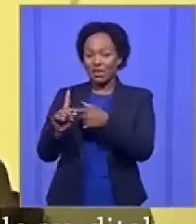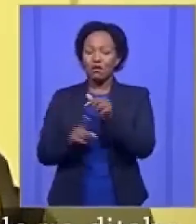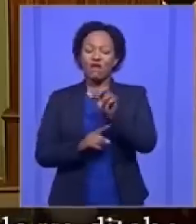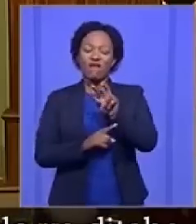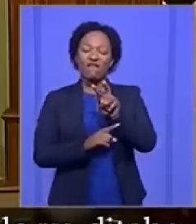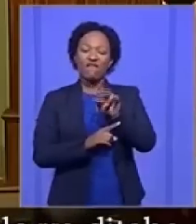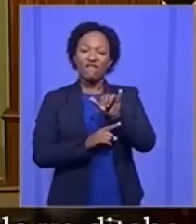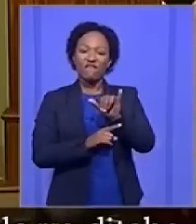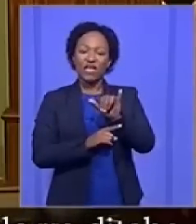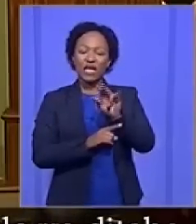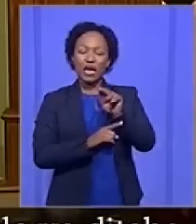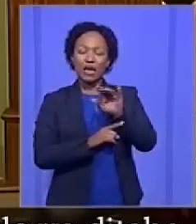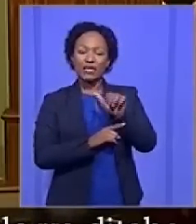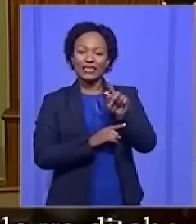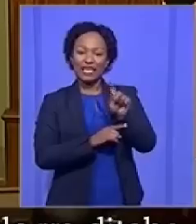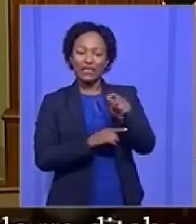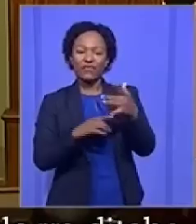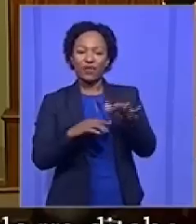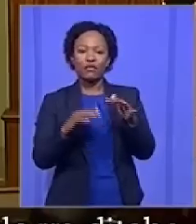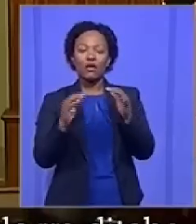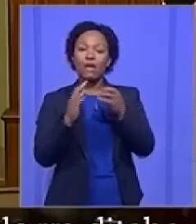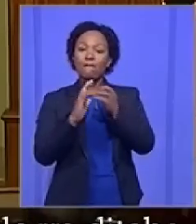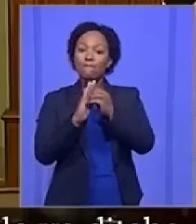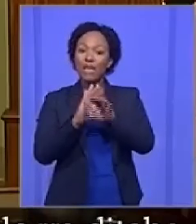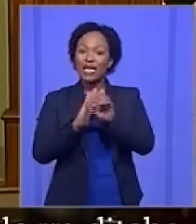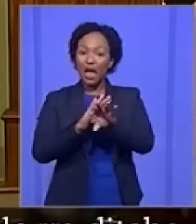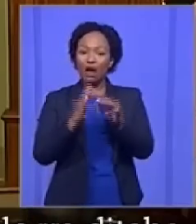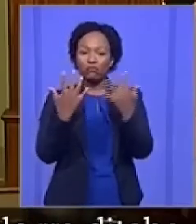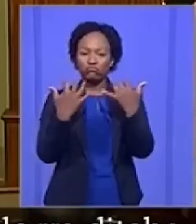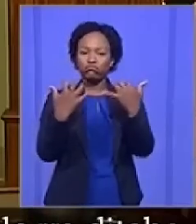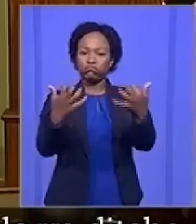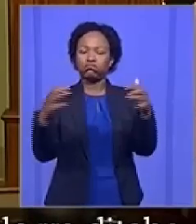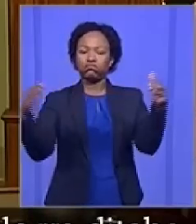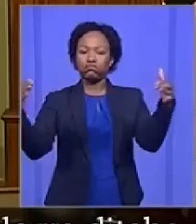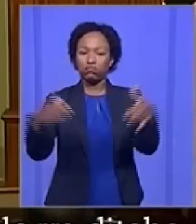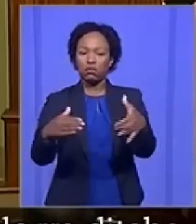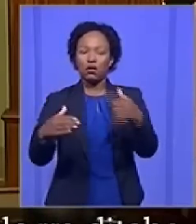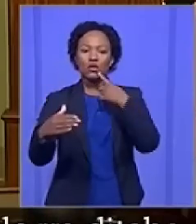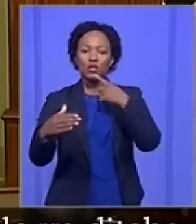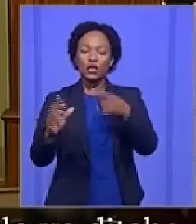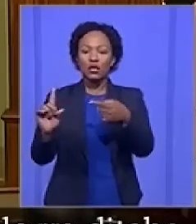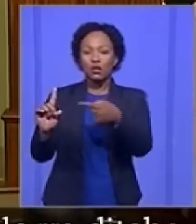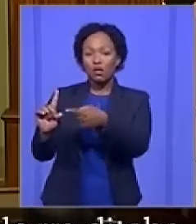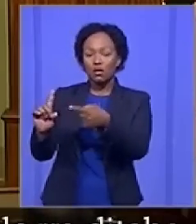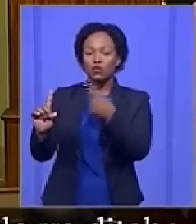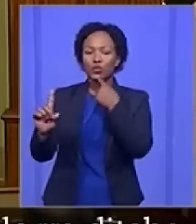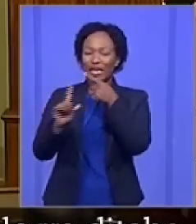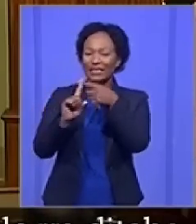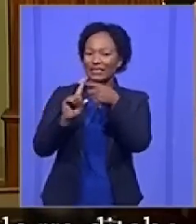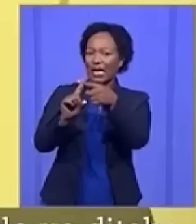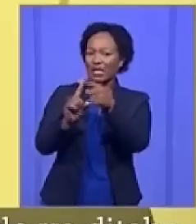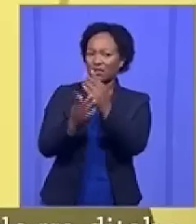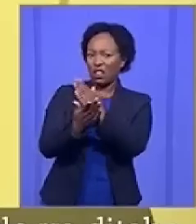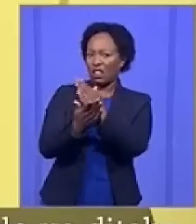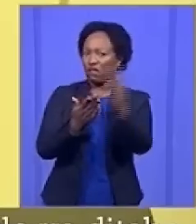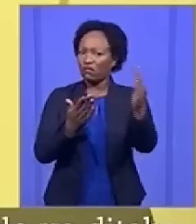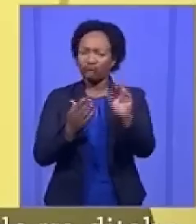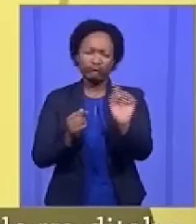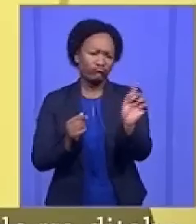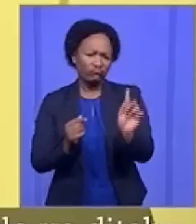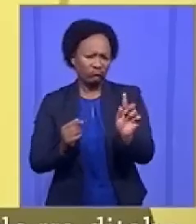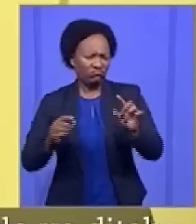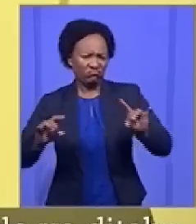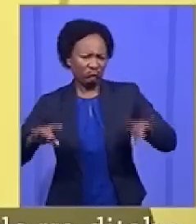bile le seboka sa mekgatlo ya ditaba mo a ileng a qhelela ka thoko ditlaleho tsa hore Monare o entswe mmutla wa dinjeng lo